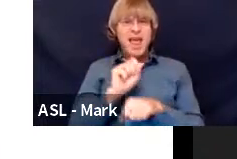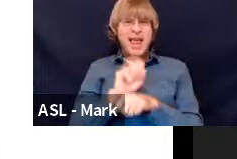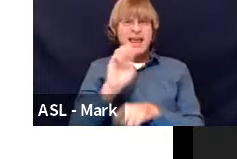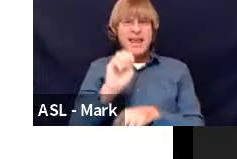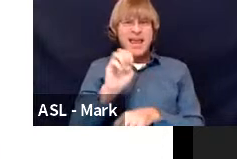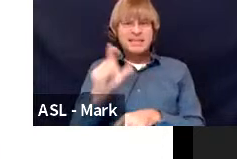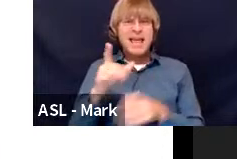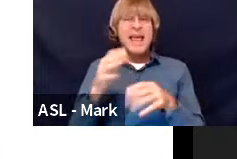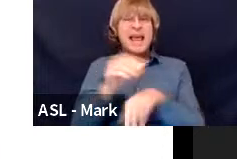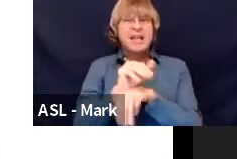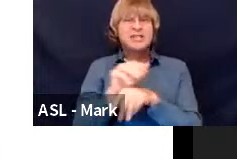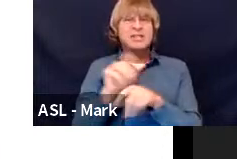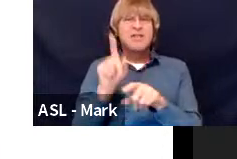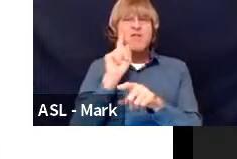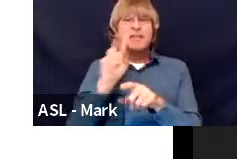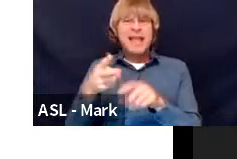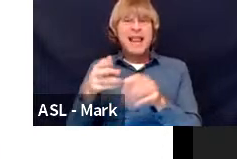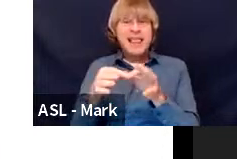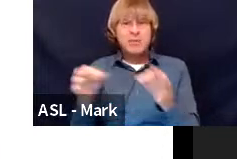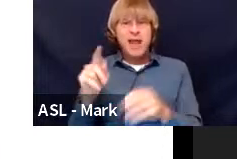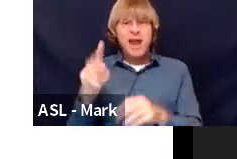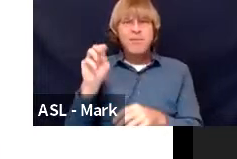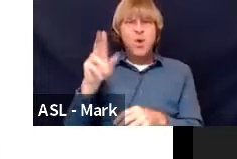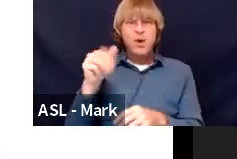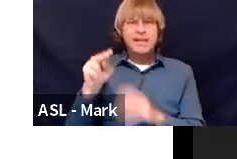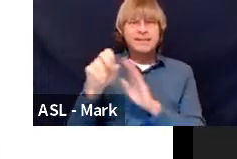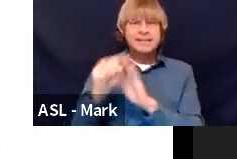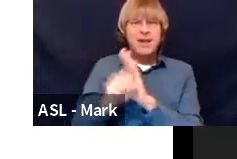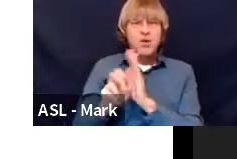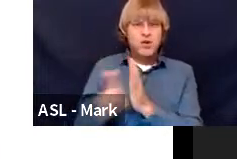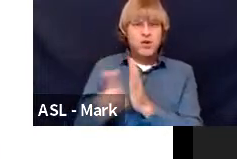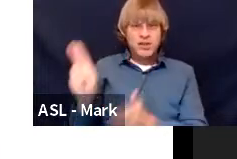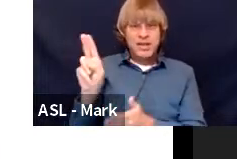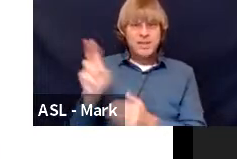Language Department of Morgan State University, a